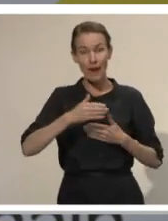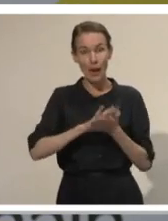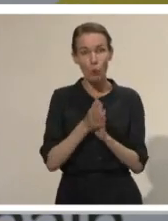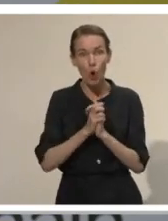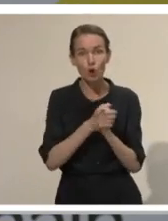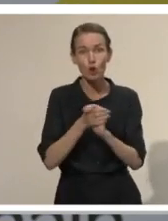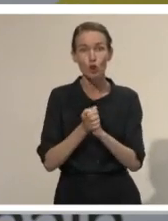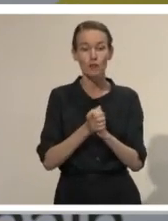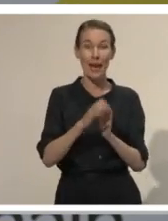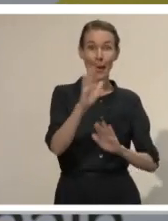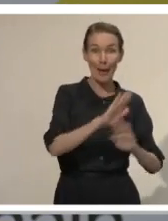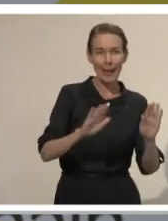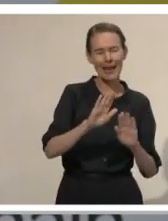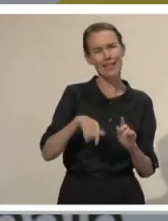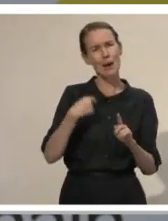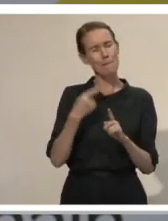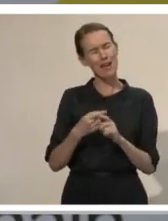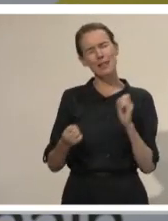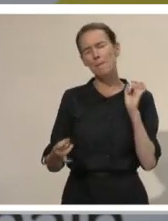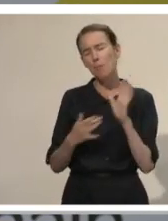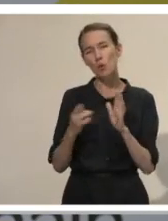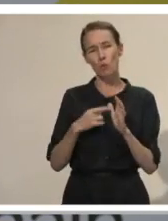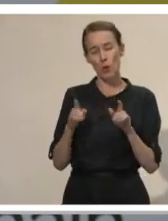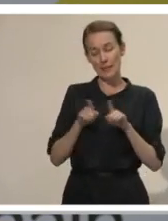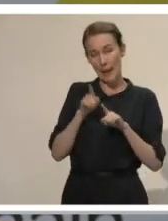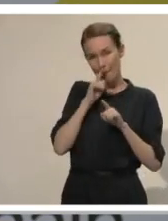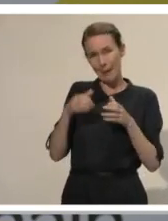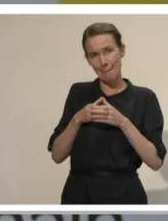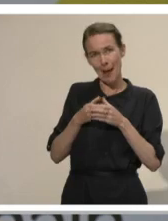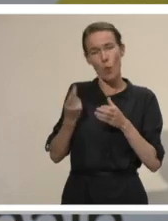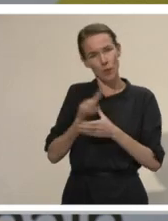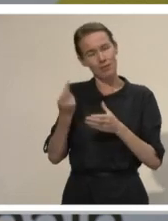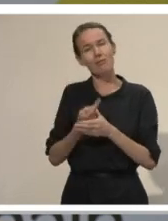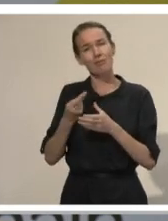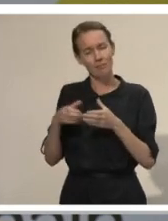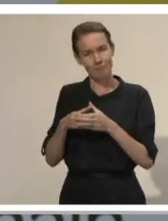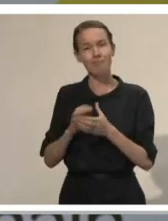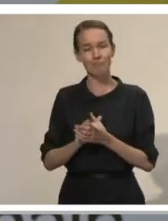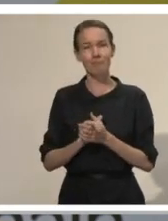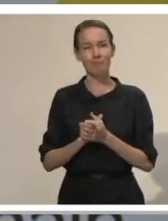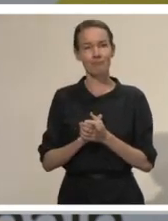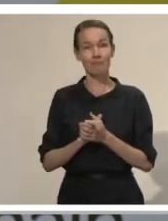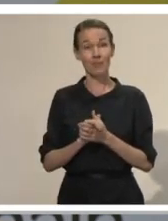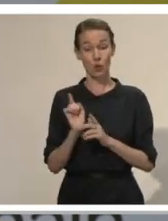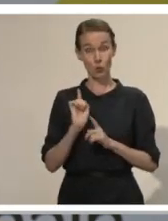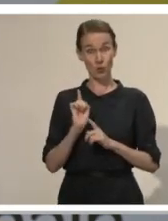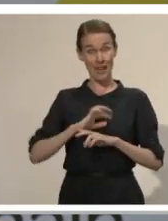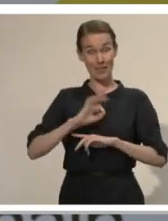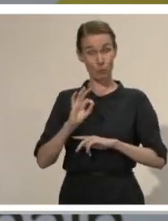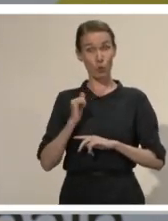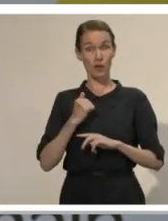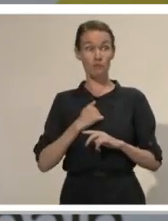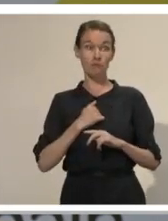course, maintaining the bubbles. That's the really critical thing. This morning, actually, quite early, myself and colleagues were on a call with our